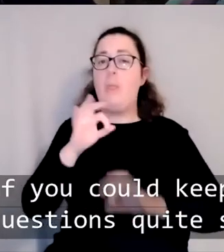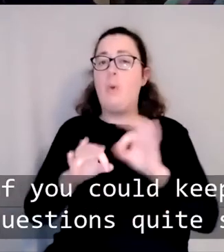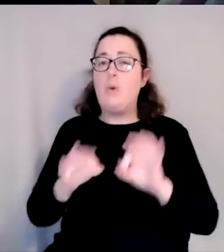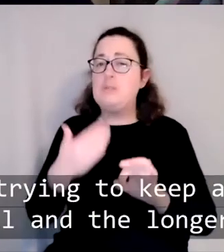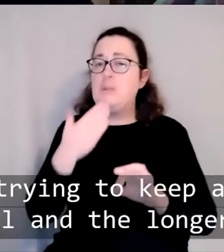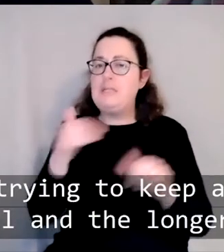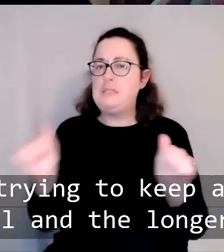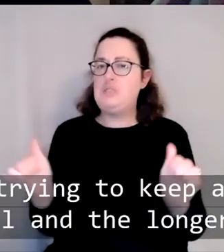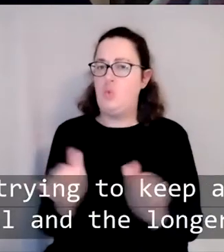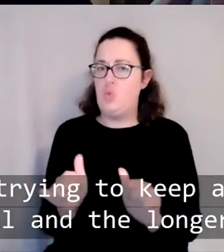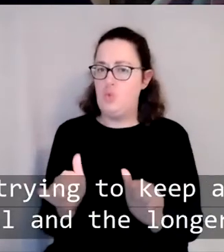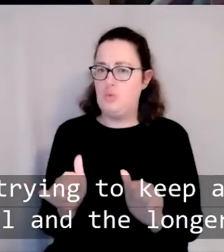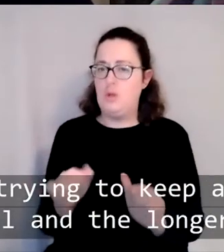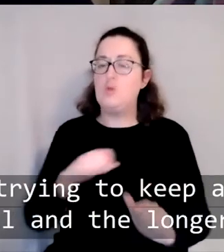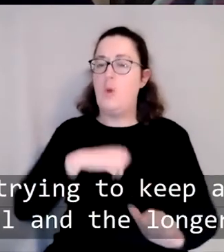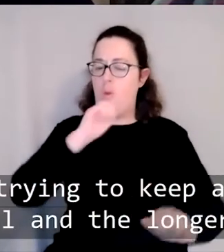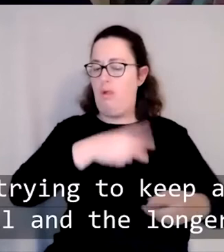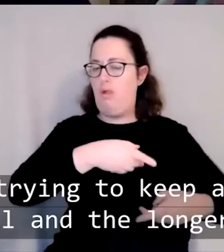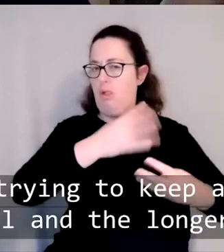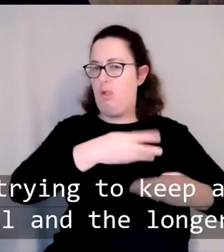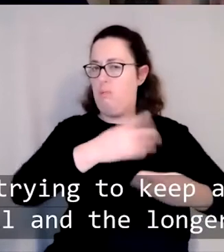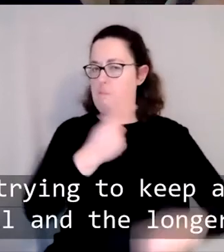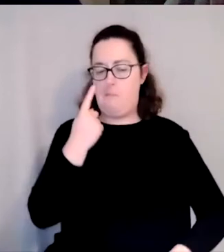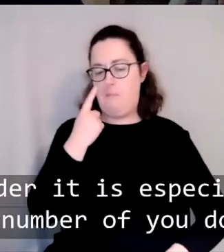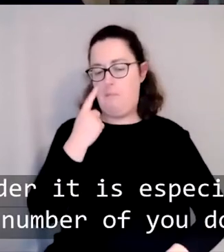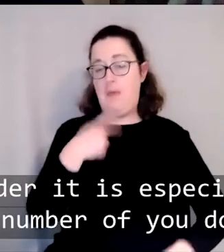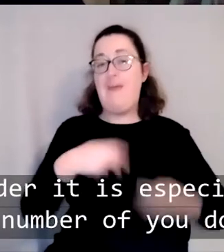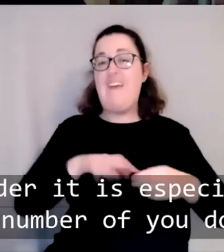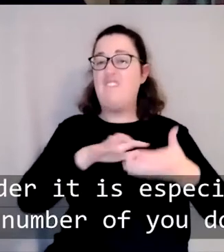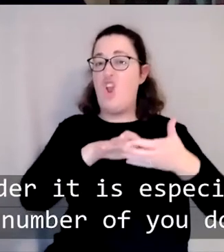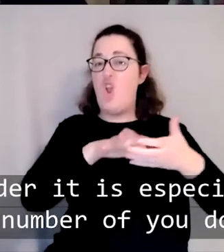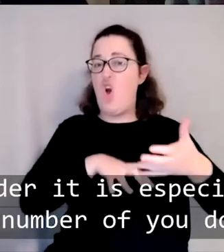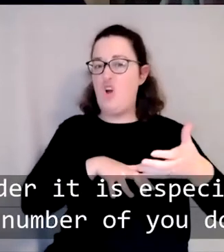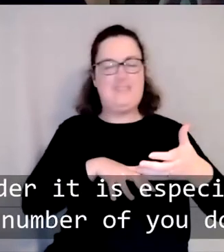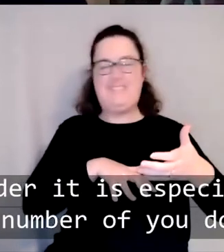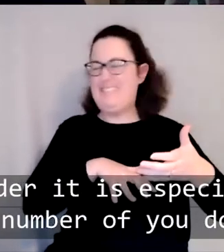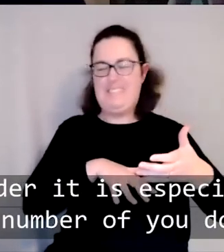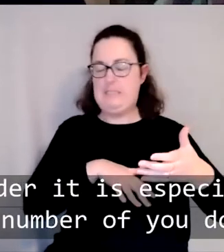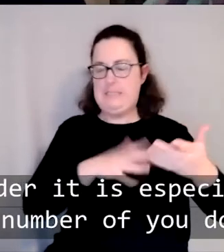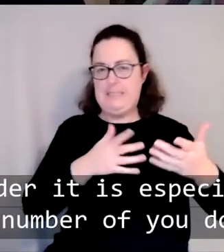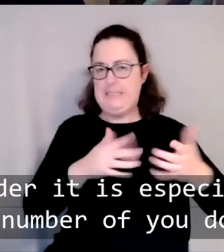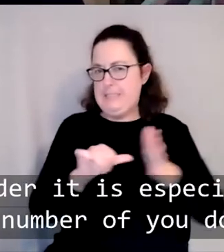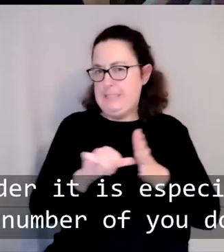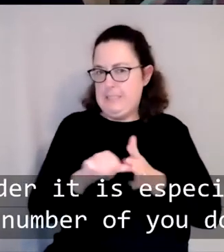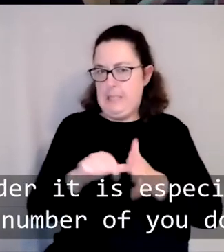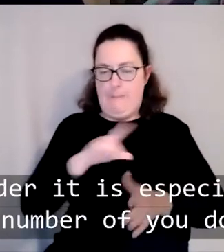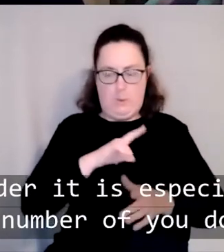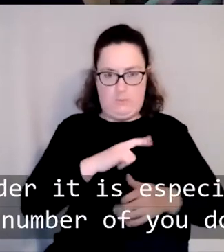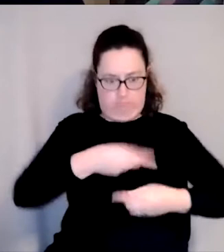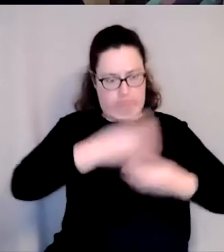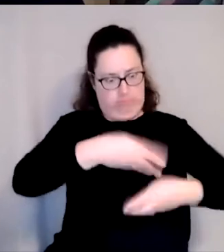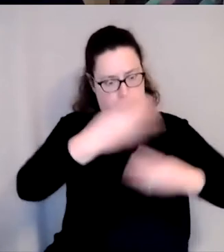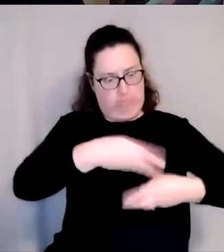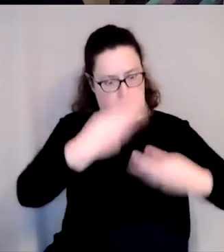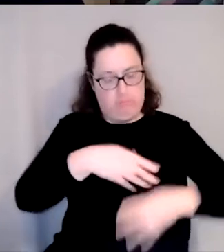short, I'll be trying to keep an eye as they scroll. And the longer they are, the harder it is, especially if there's a number of you doing that.